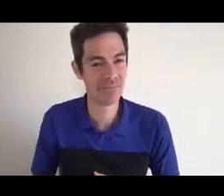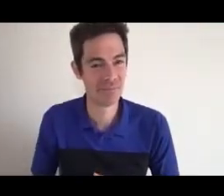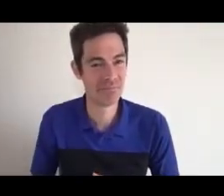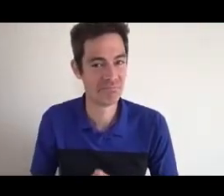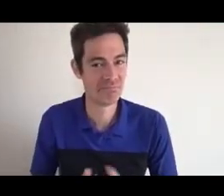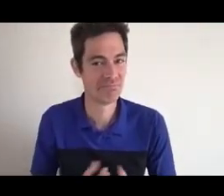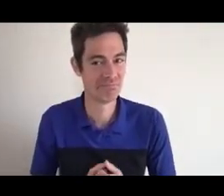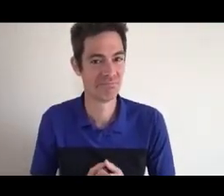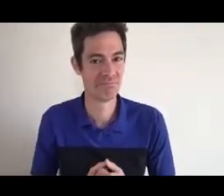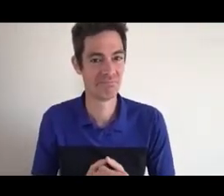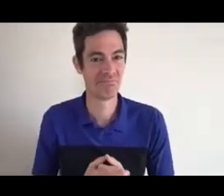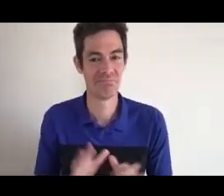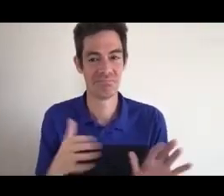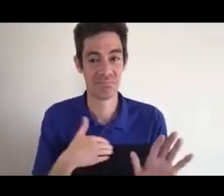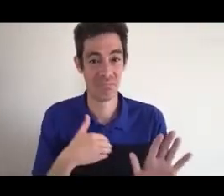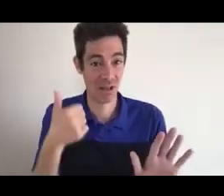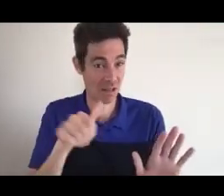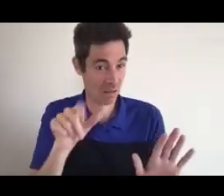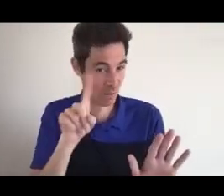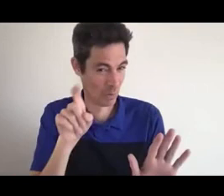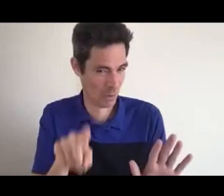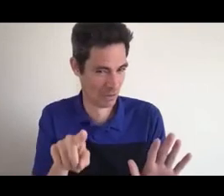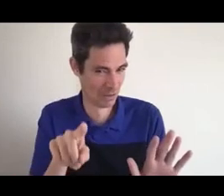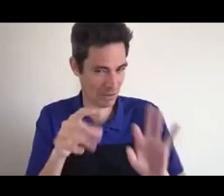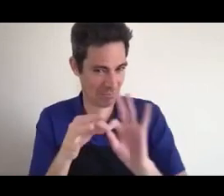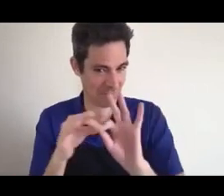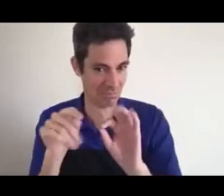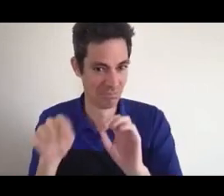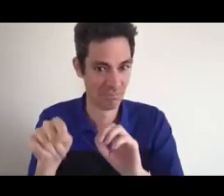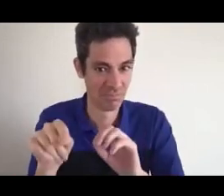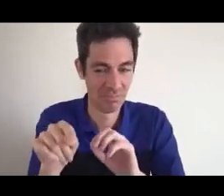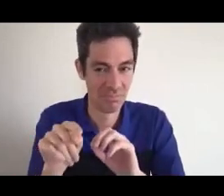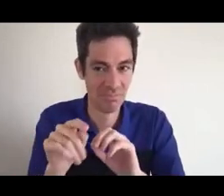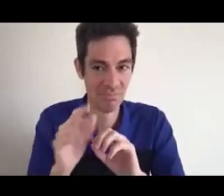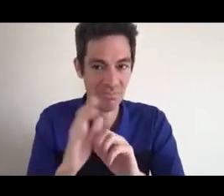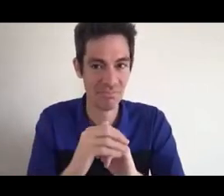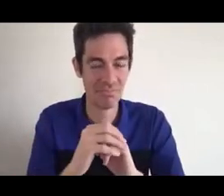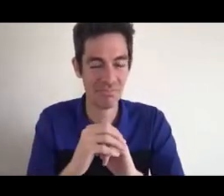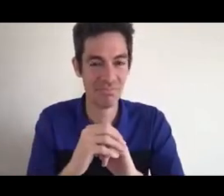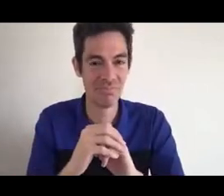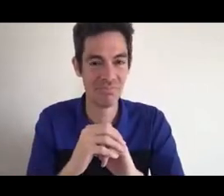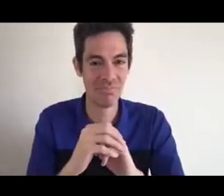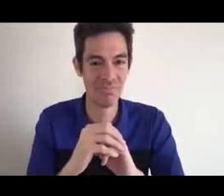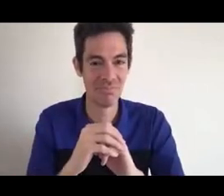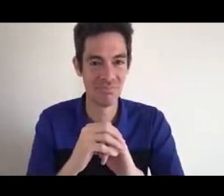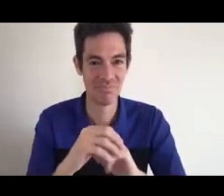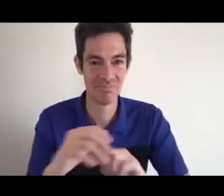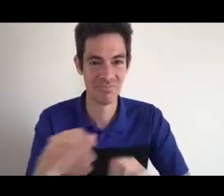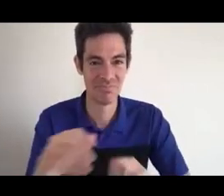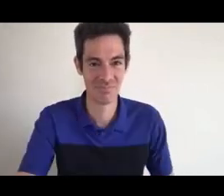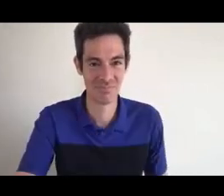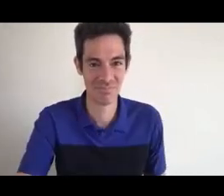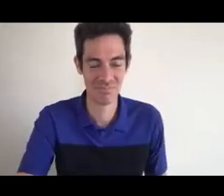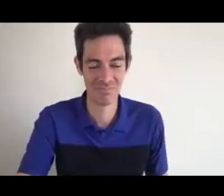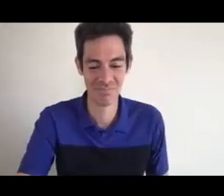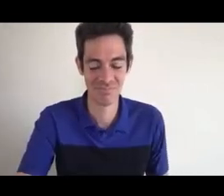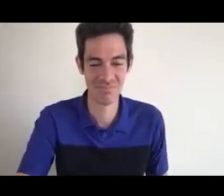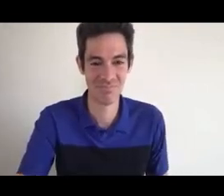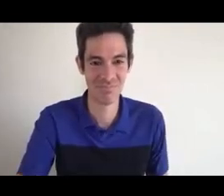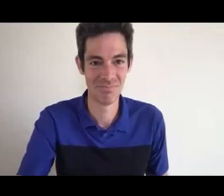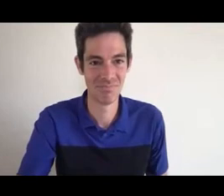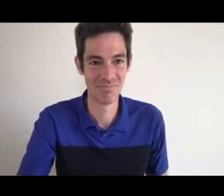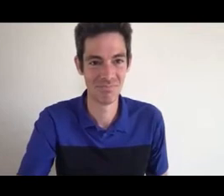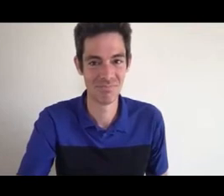see the difference in how you explain those. Any questions about this?